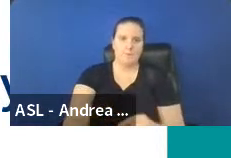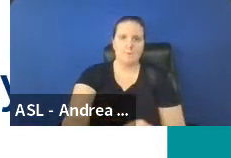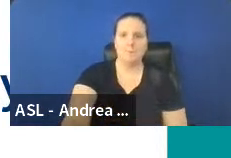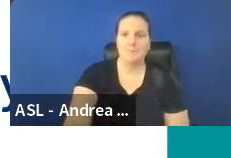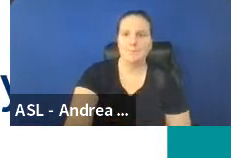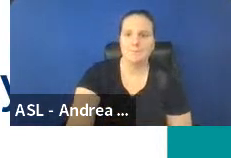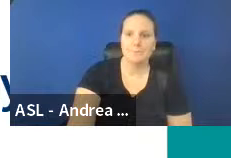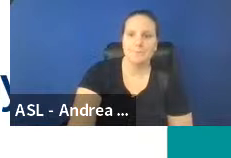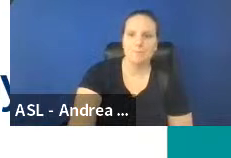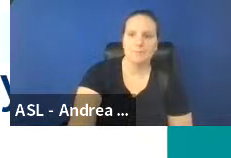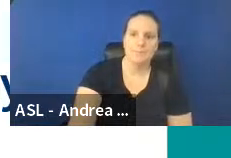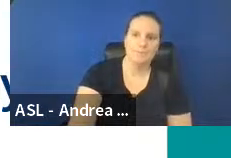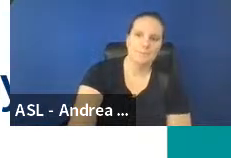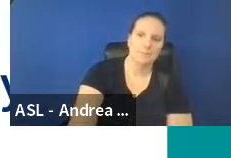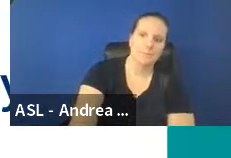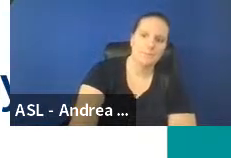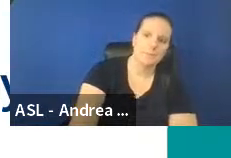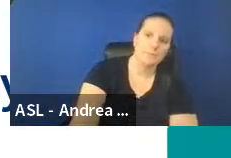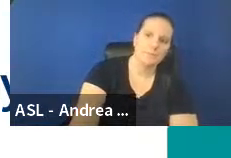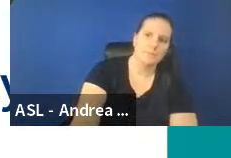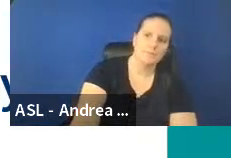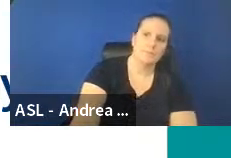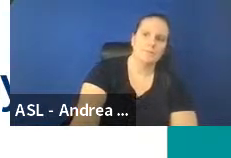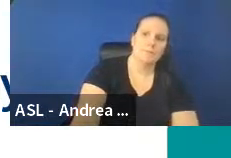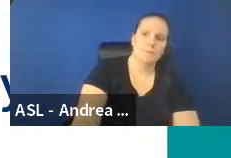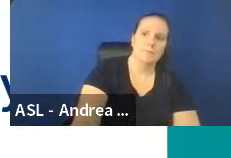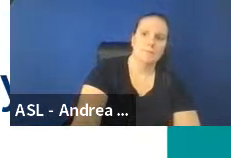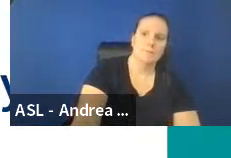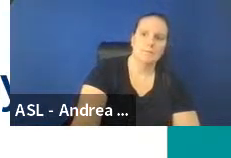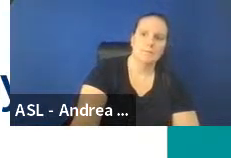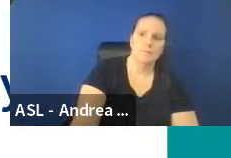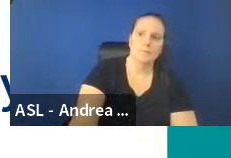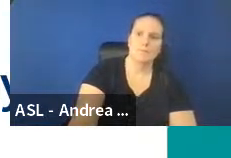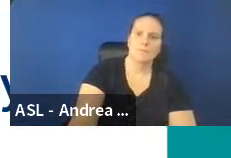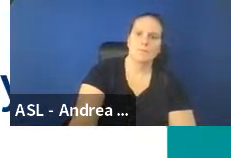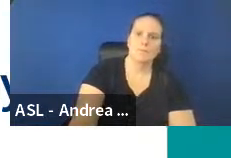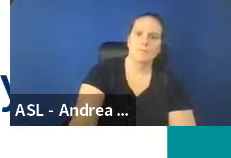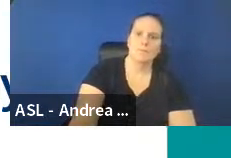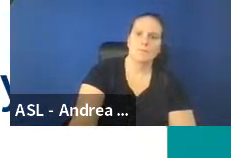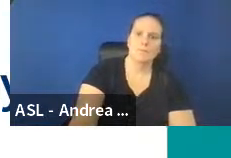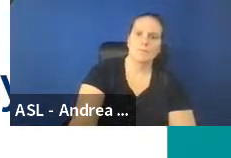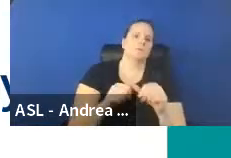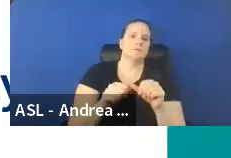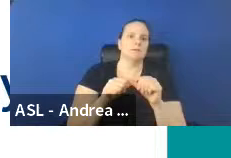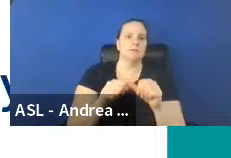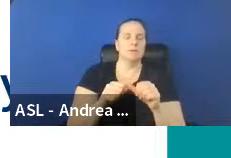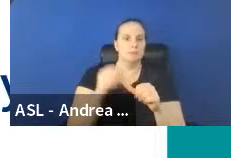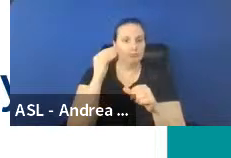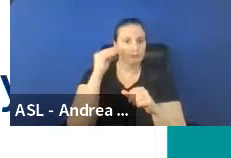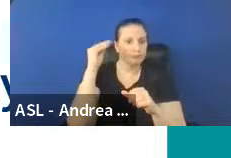the consistent takeaways that we heard kind of qualitatively from all of the different